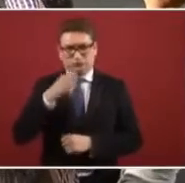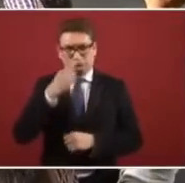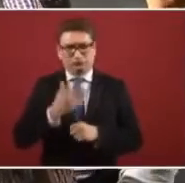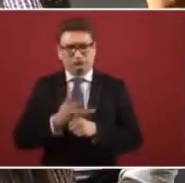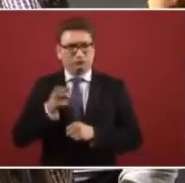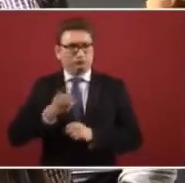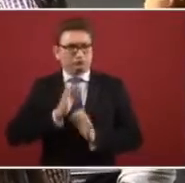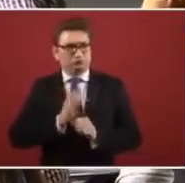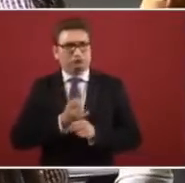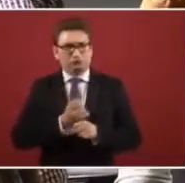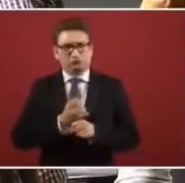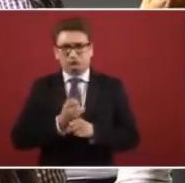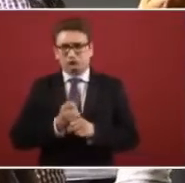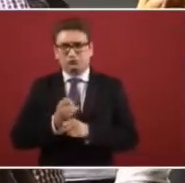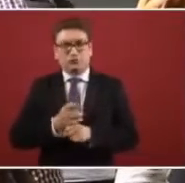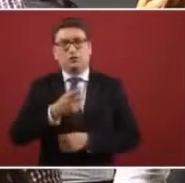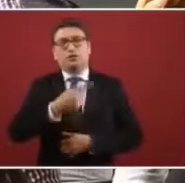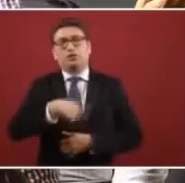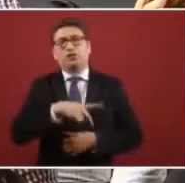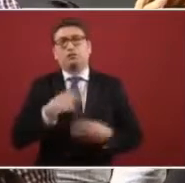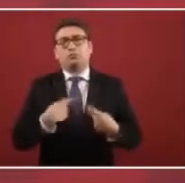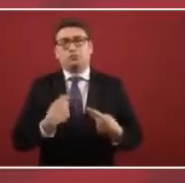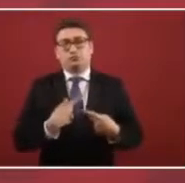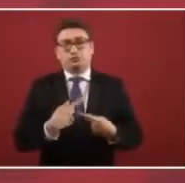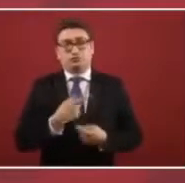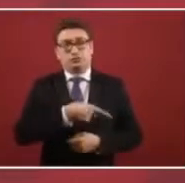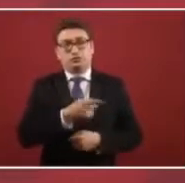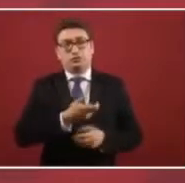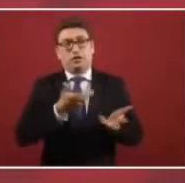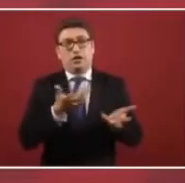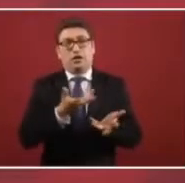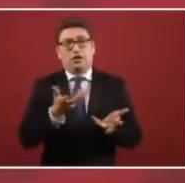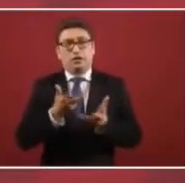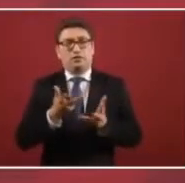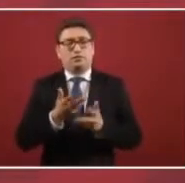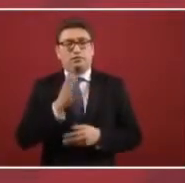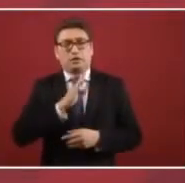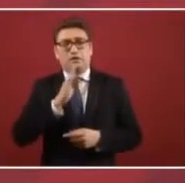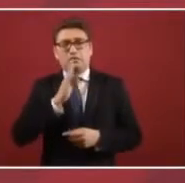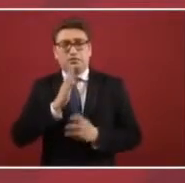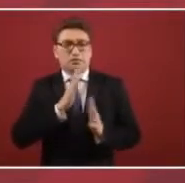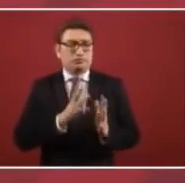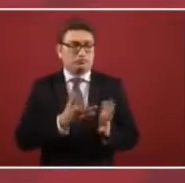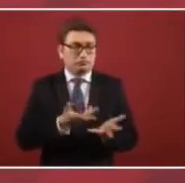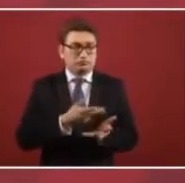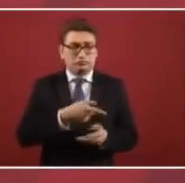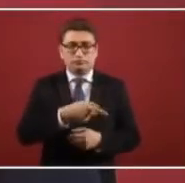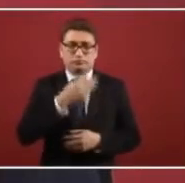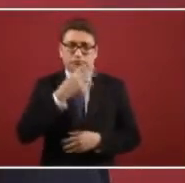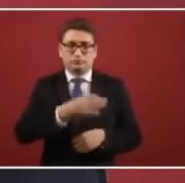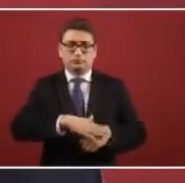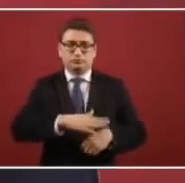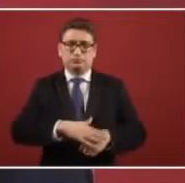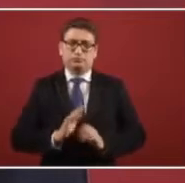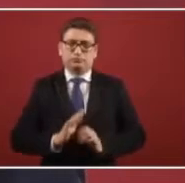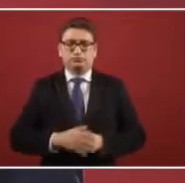the investigations and tell those that participate that these acts,